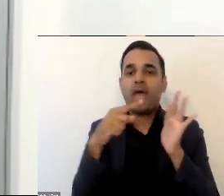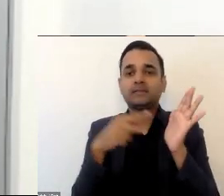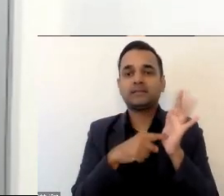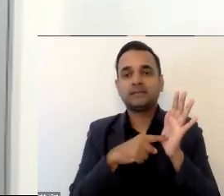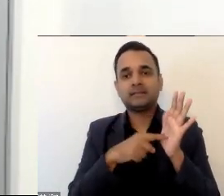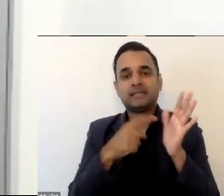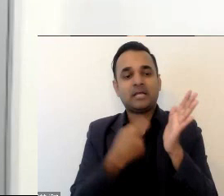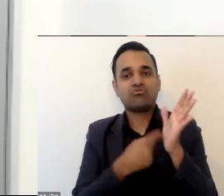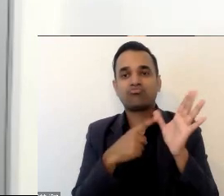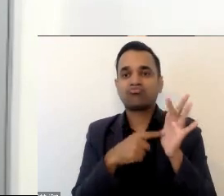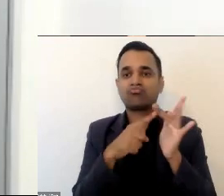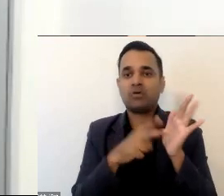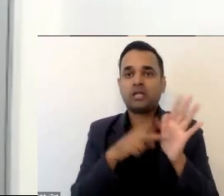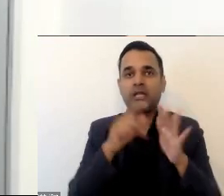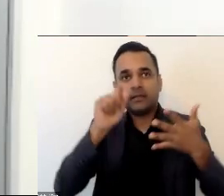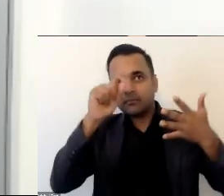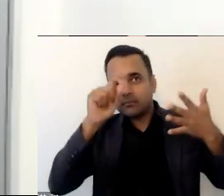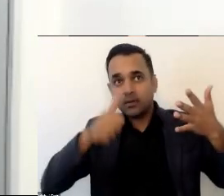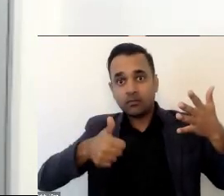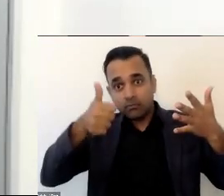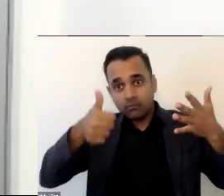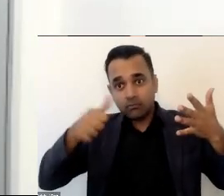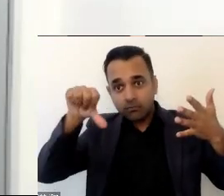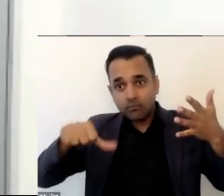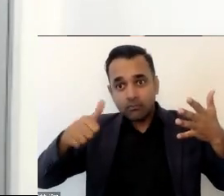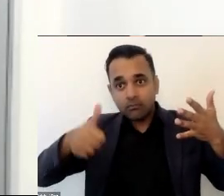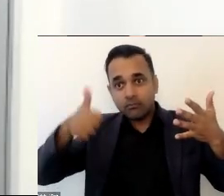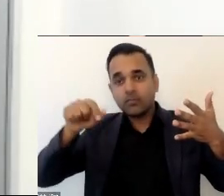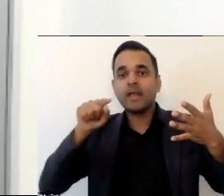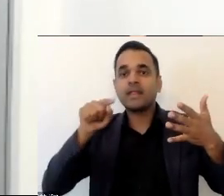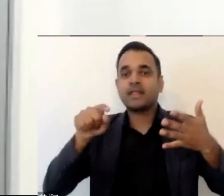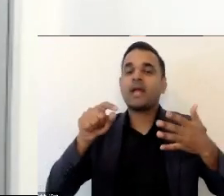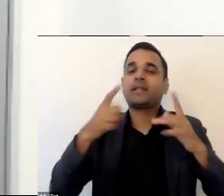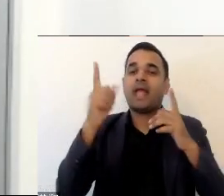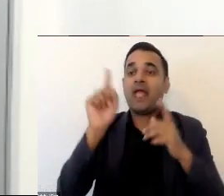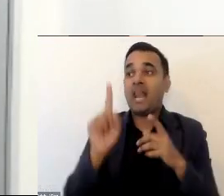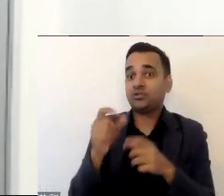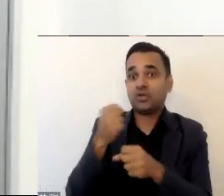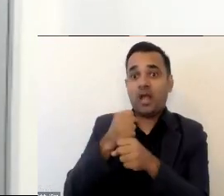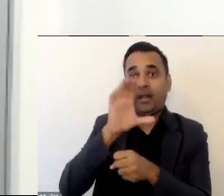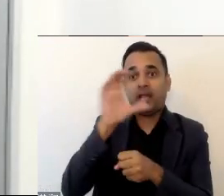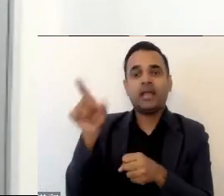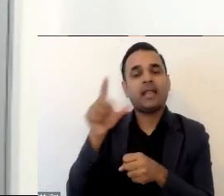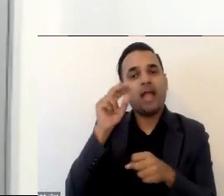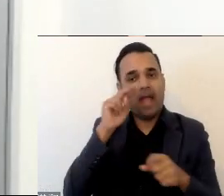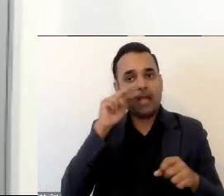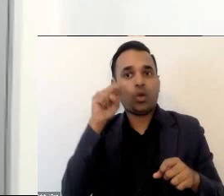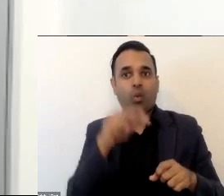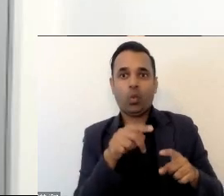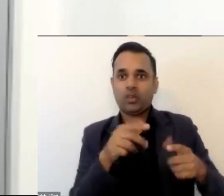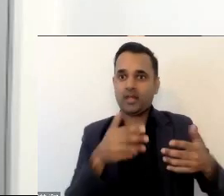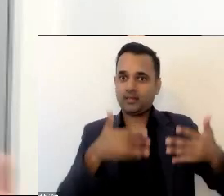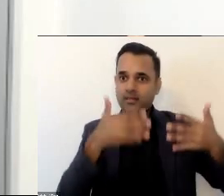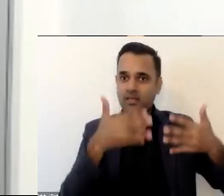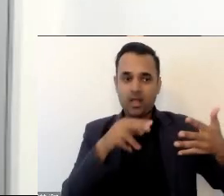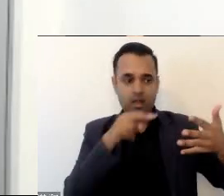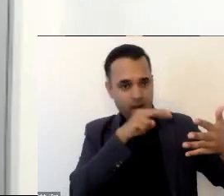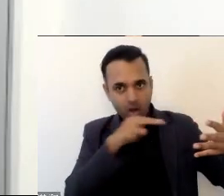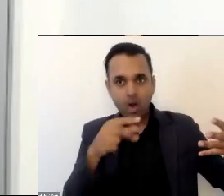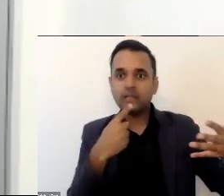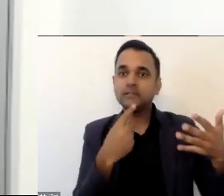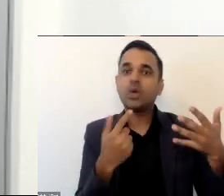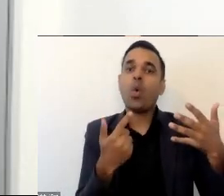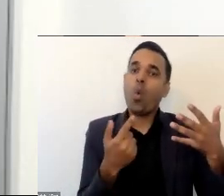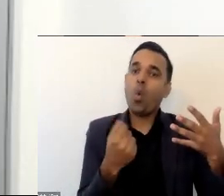at how bias can creep into the different stages throughout that selection process in the data